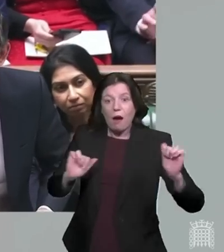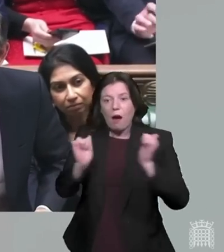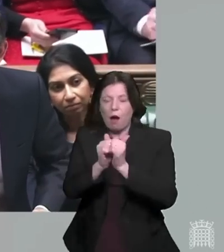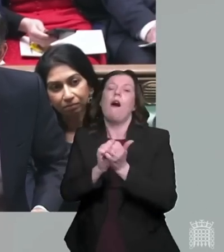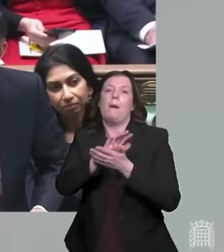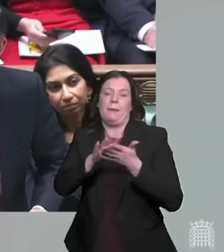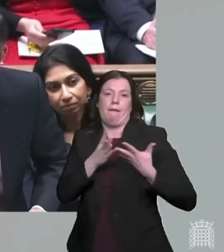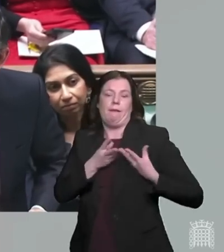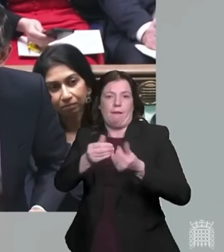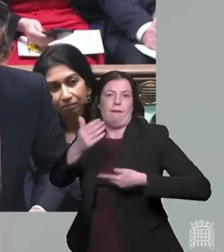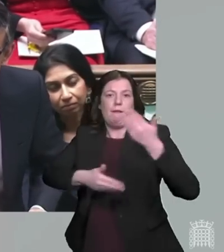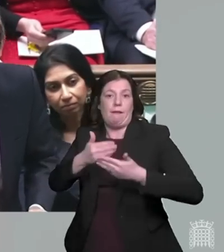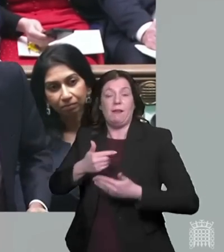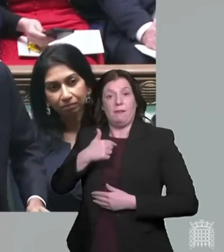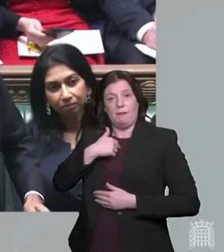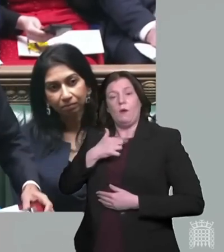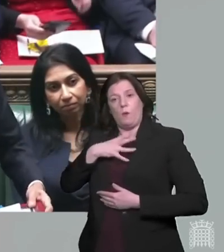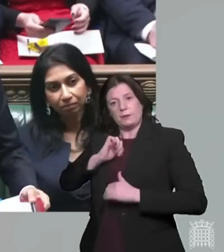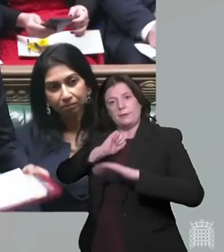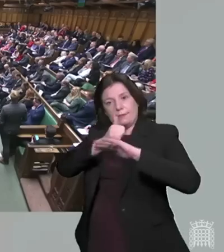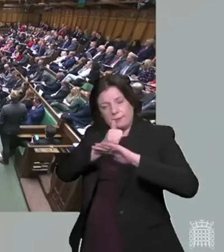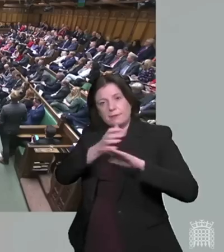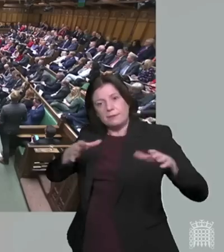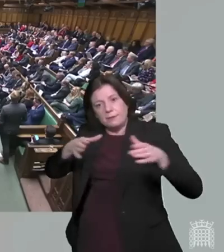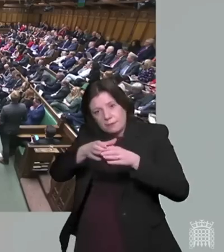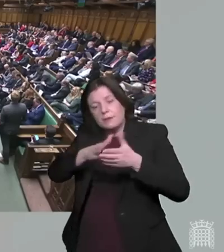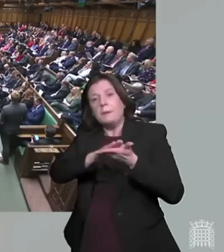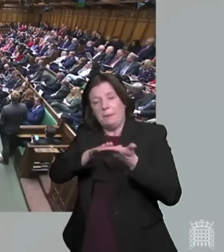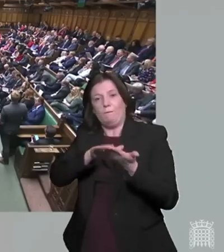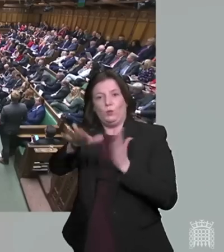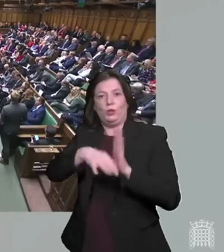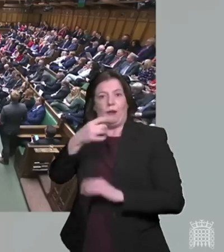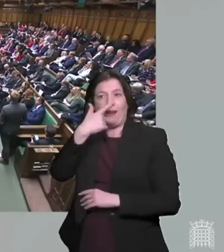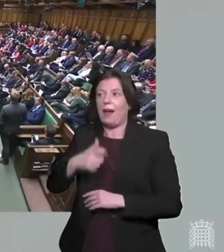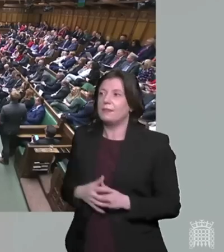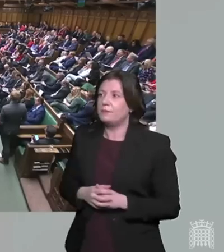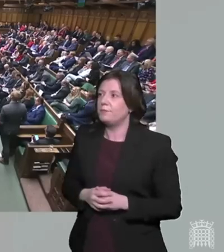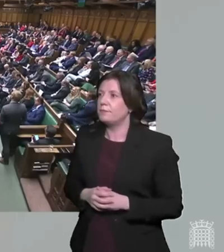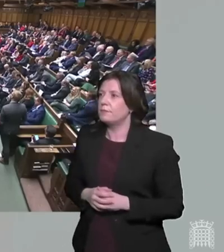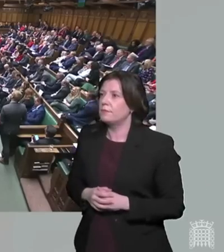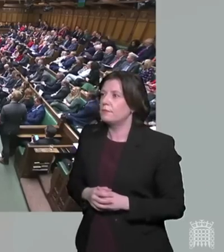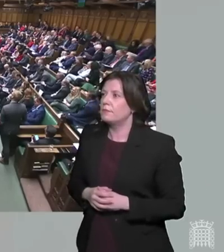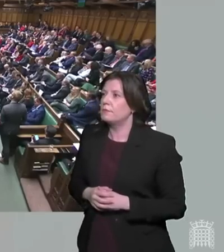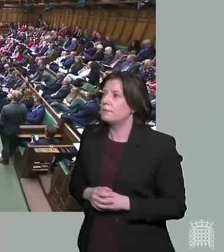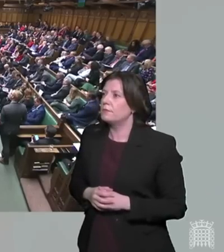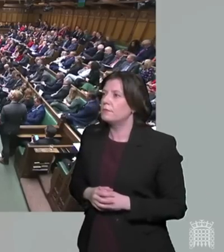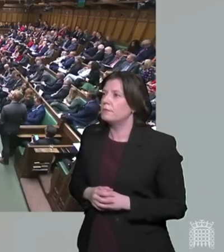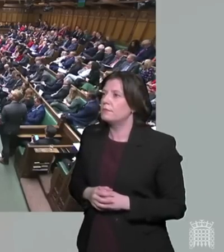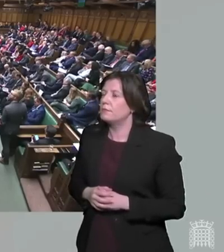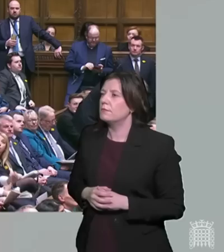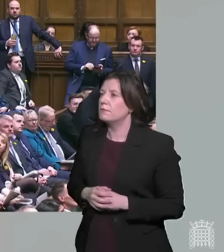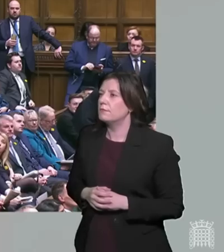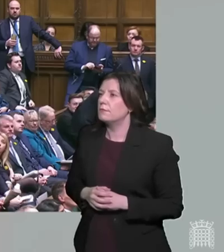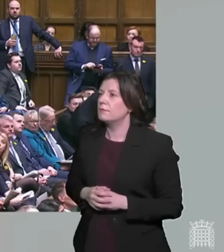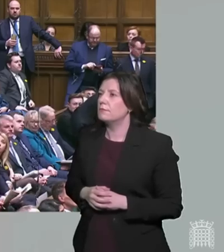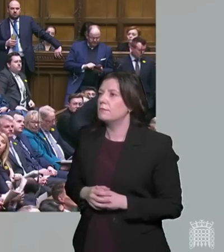reformed executive, something that I know everyone in this House would like to see. Sir Oliver Hill. Does my right honourable friend agree that in these difficult